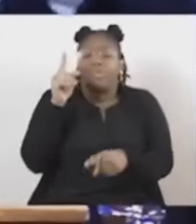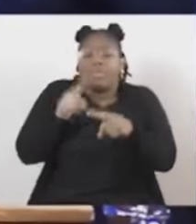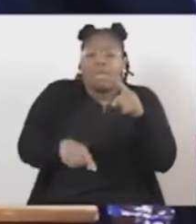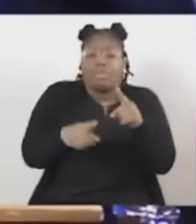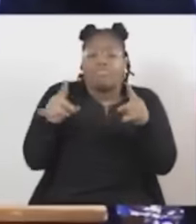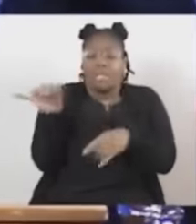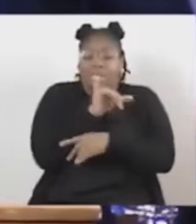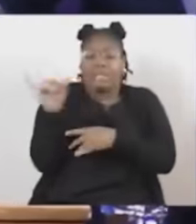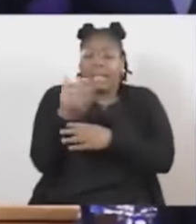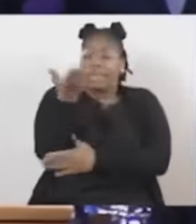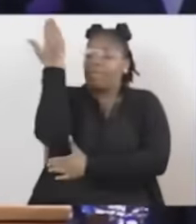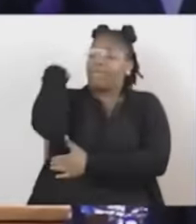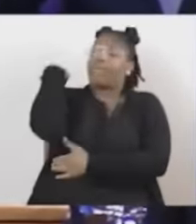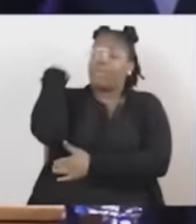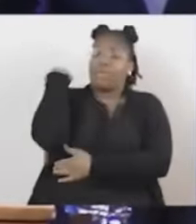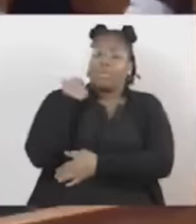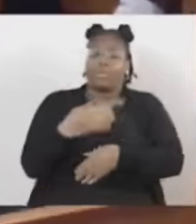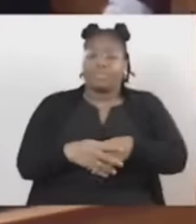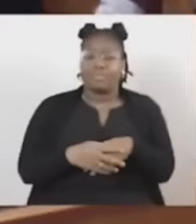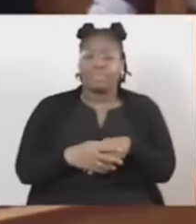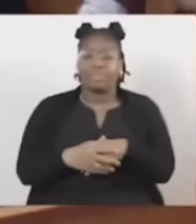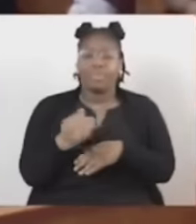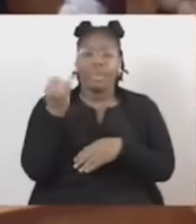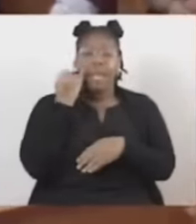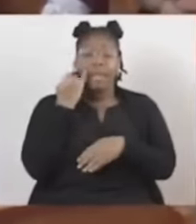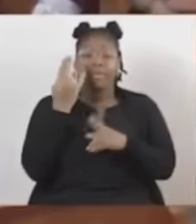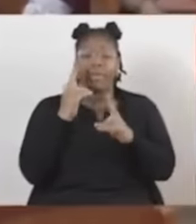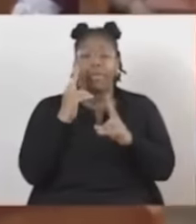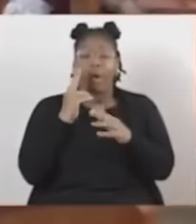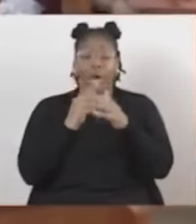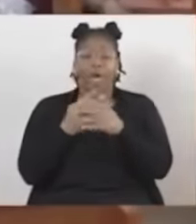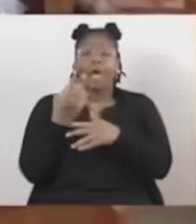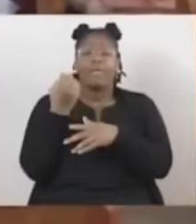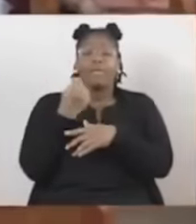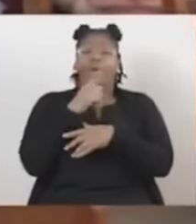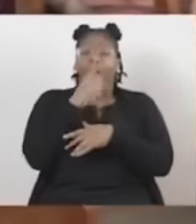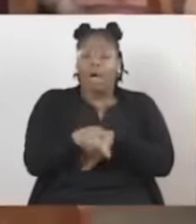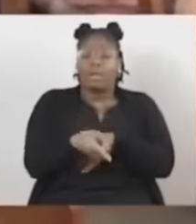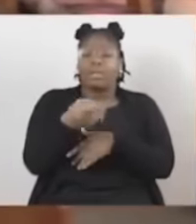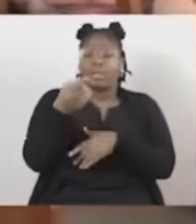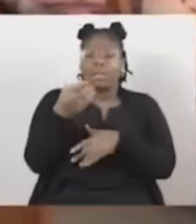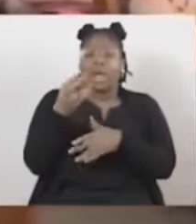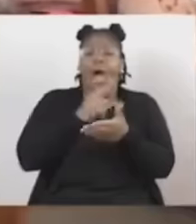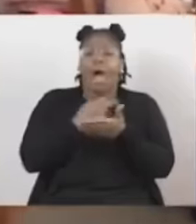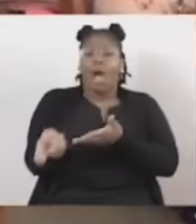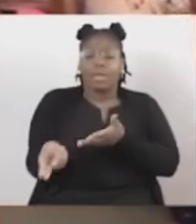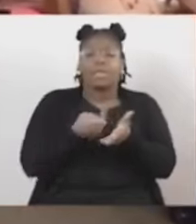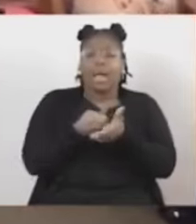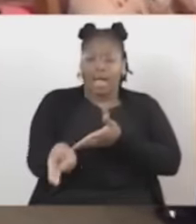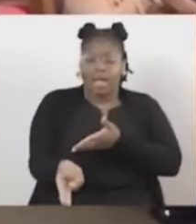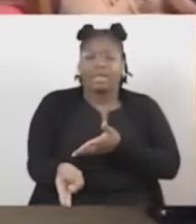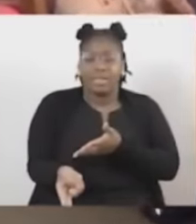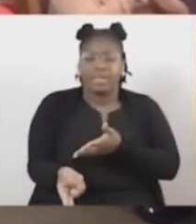that predicament again. Can I get somebody in here, if you're honest, to testify that you are glad that God dealt with you